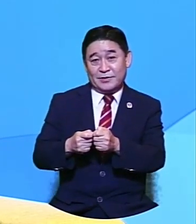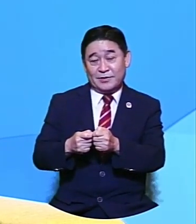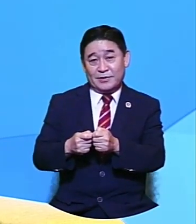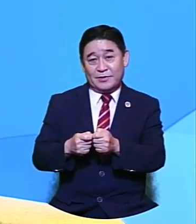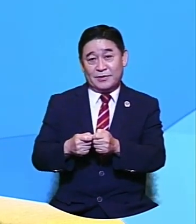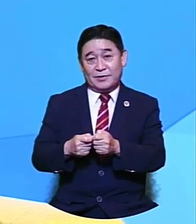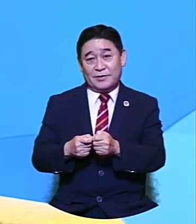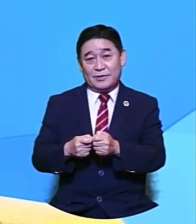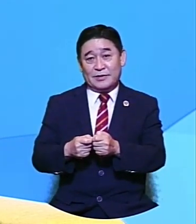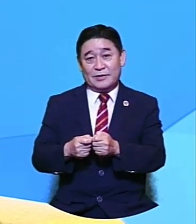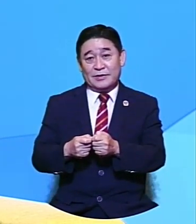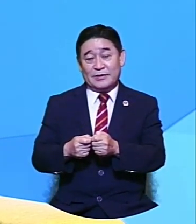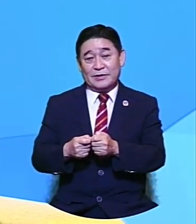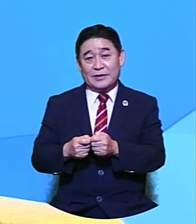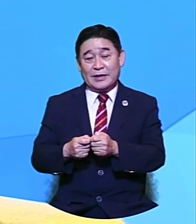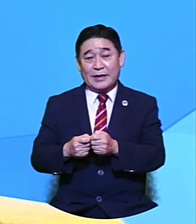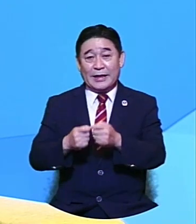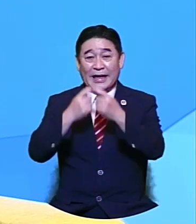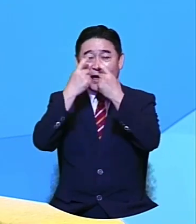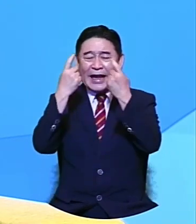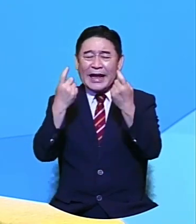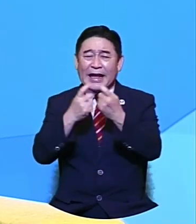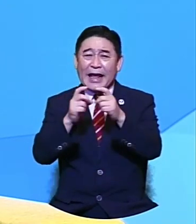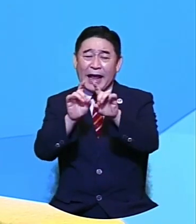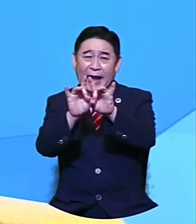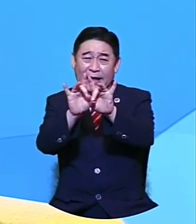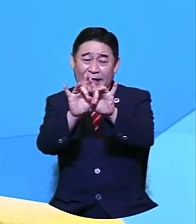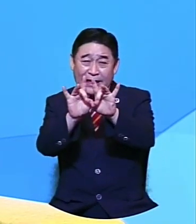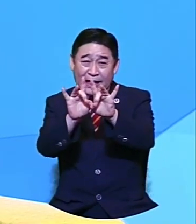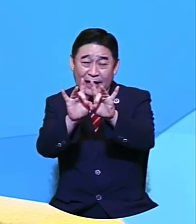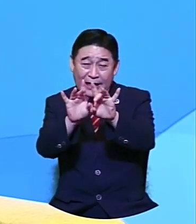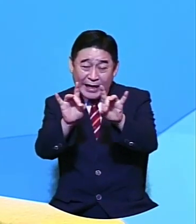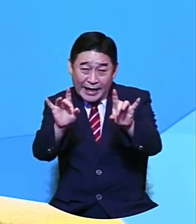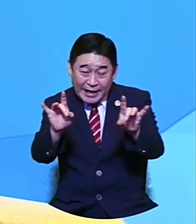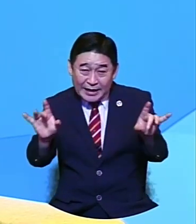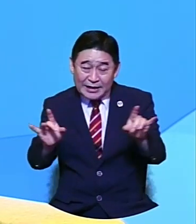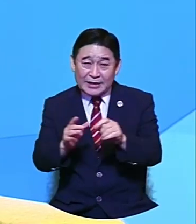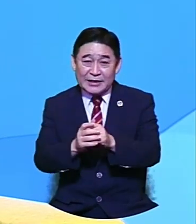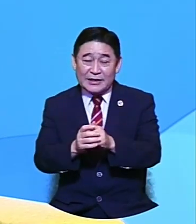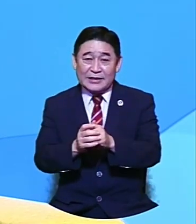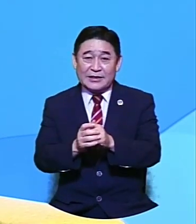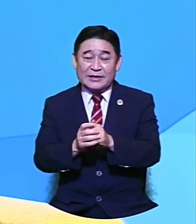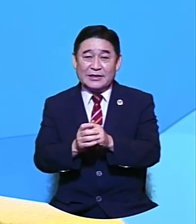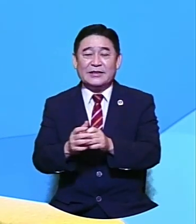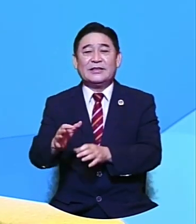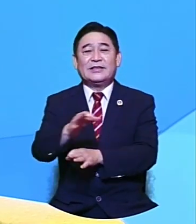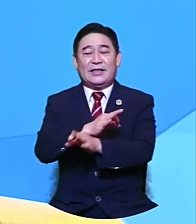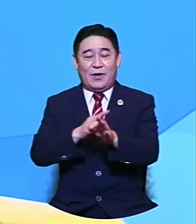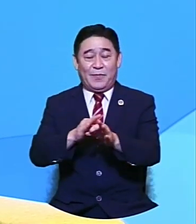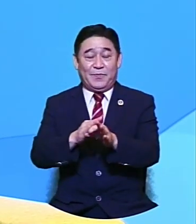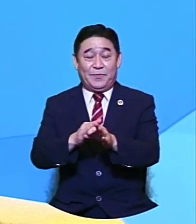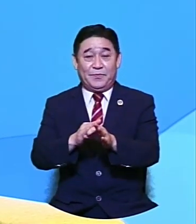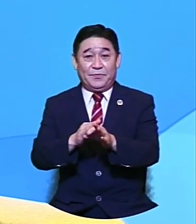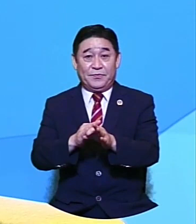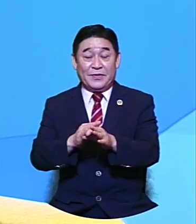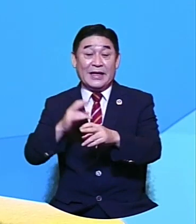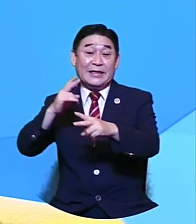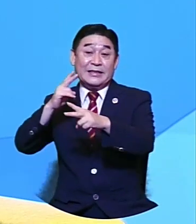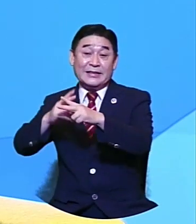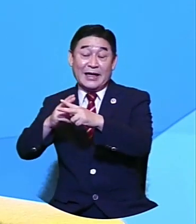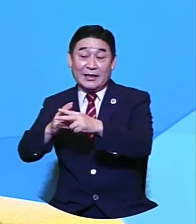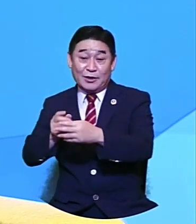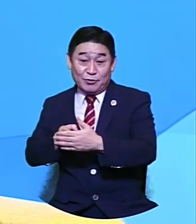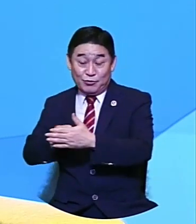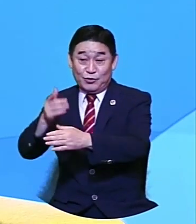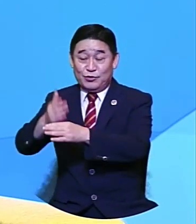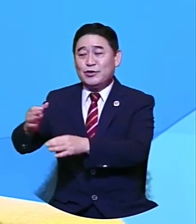of project and the happened in the individual site. So sometimes the